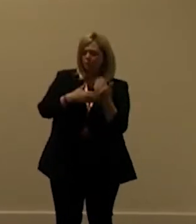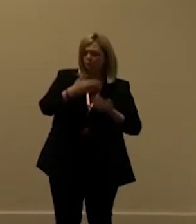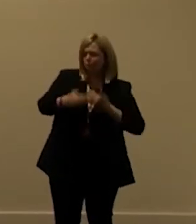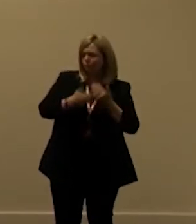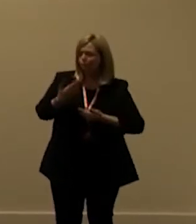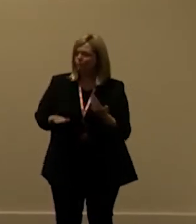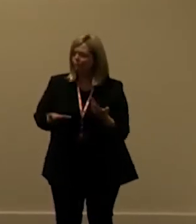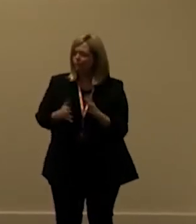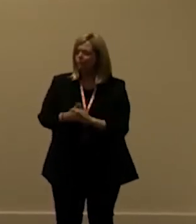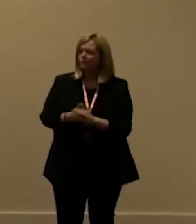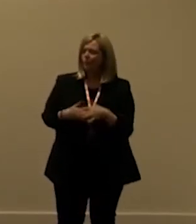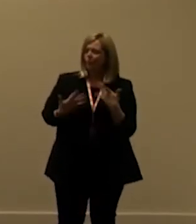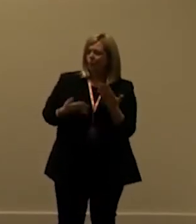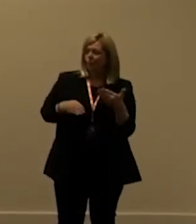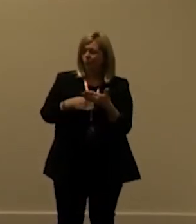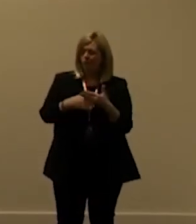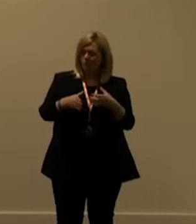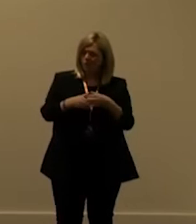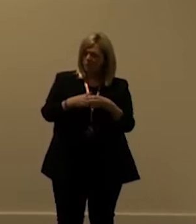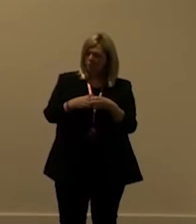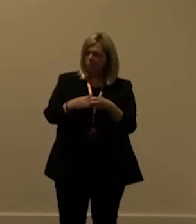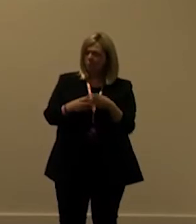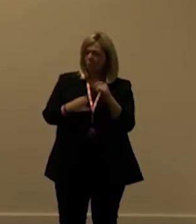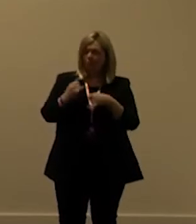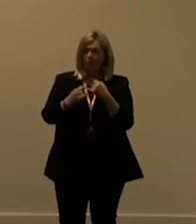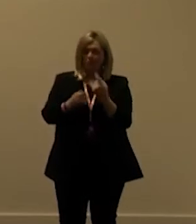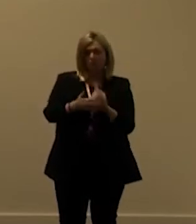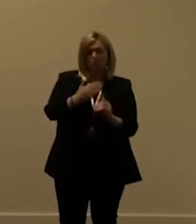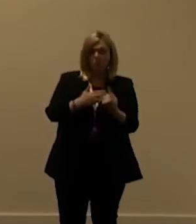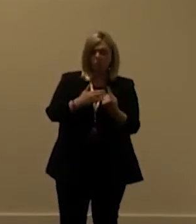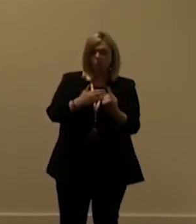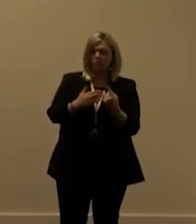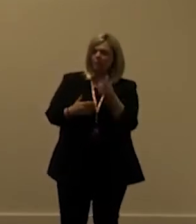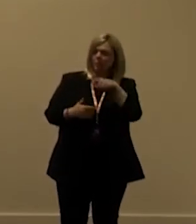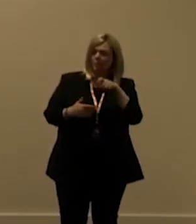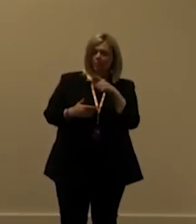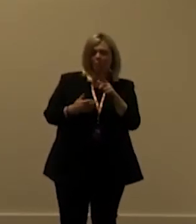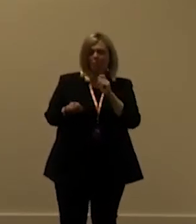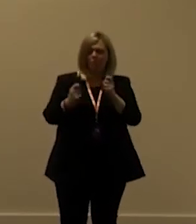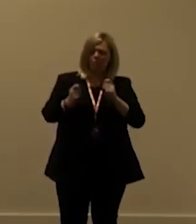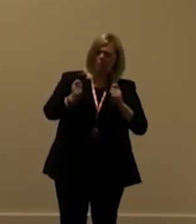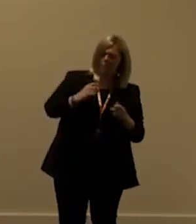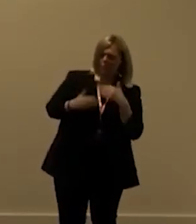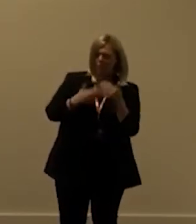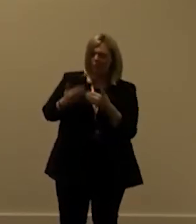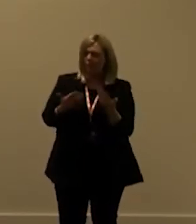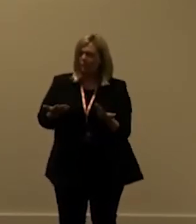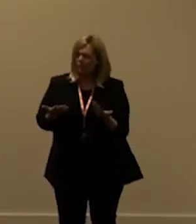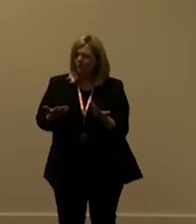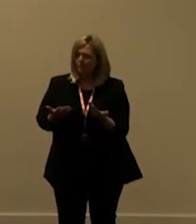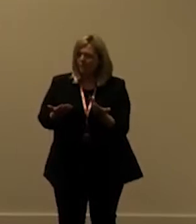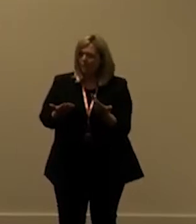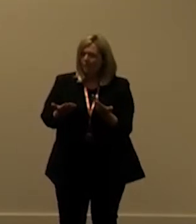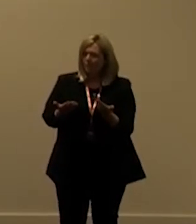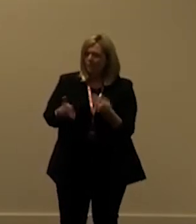constantly. So, when you're working in a team, often, unless you're a one-man band, you're going to have people making changes across the tenant. And it can